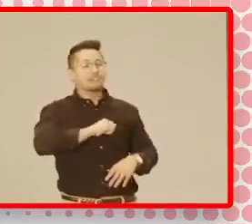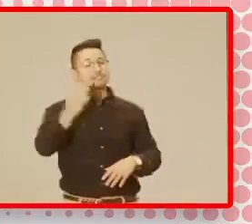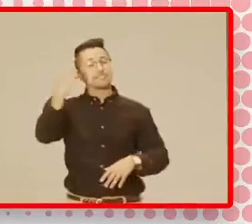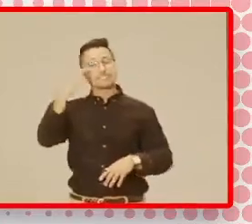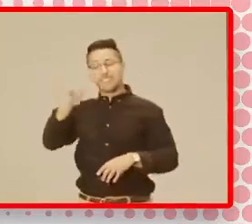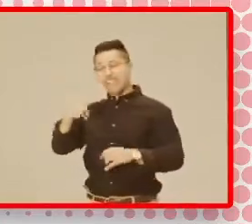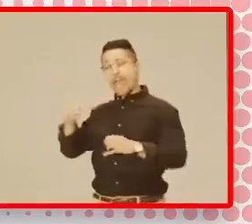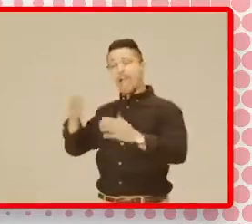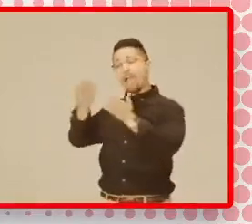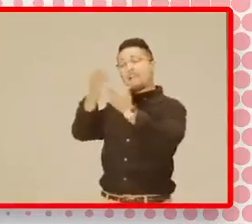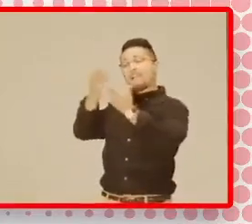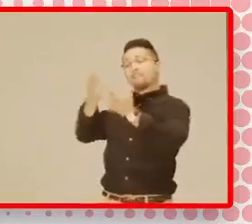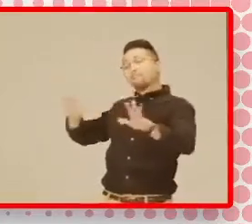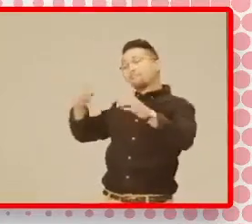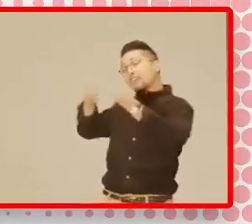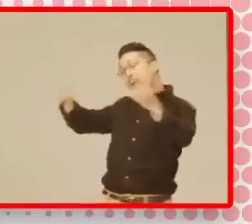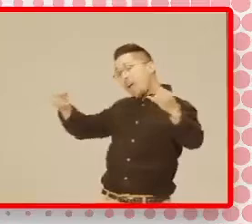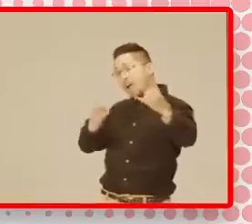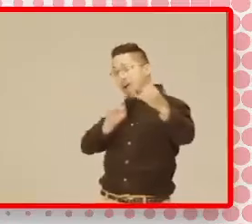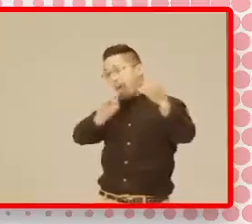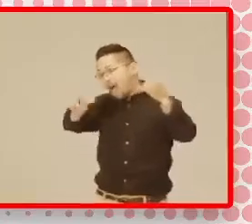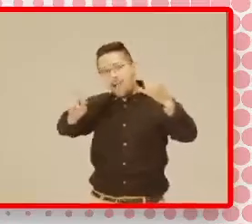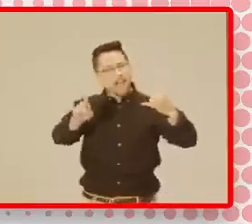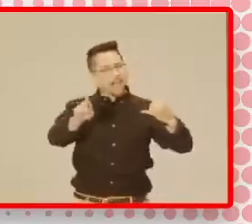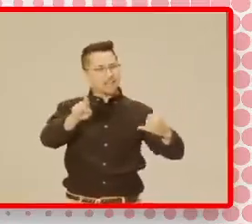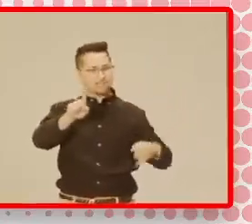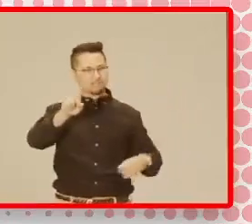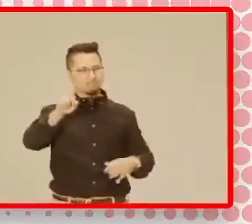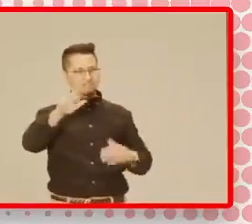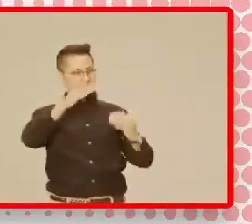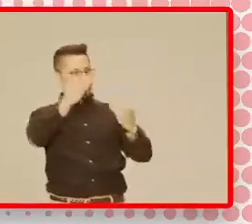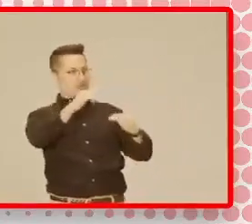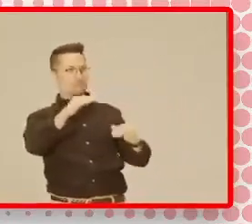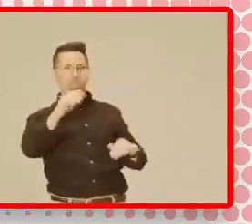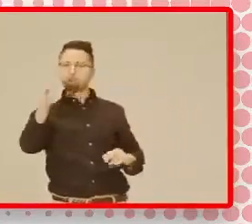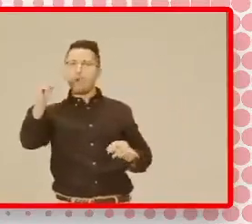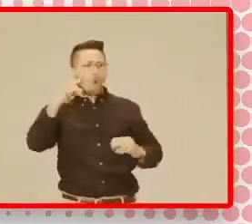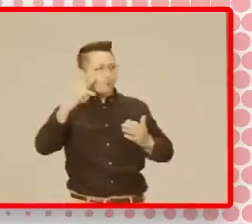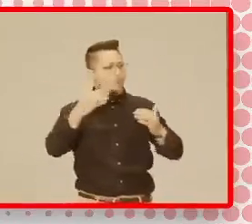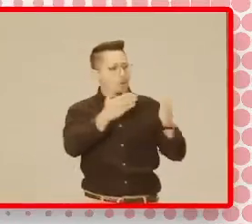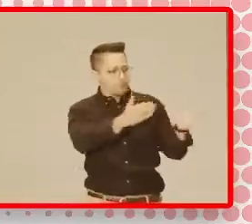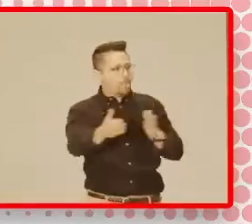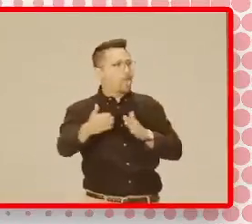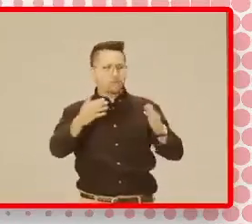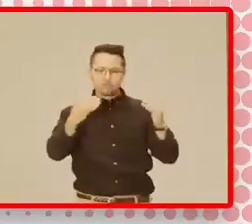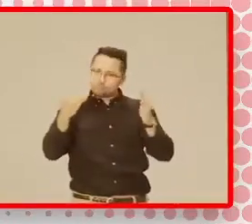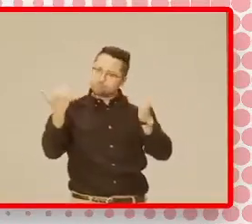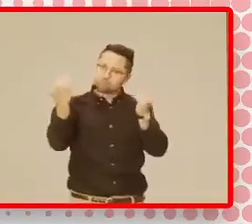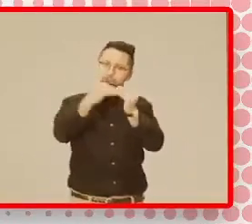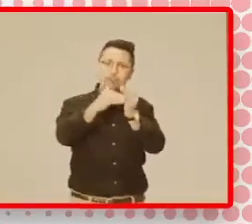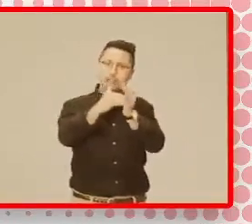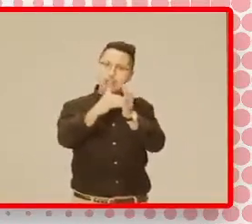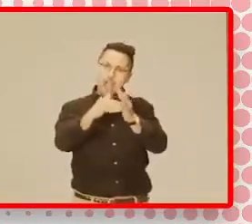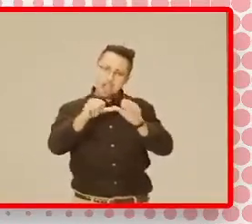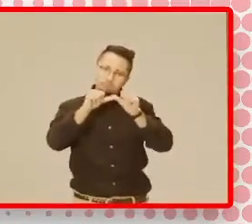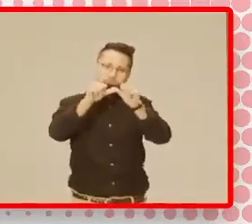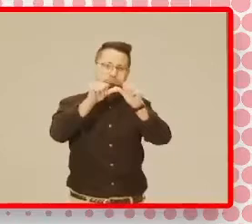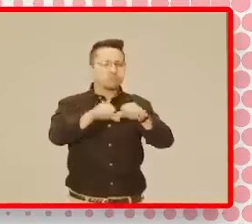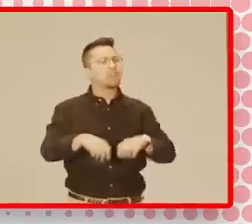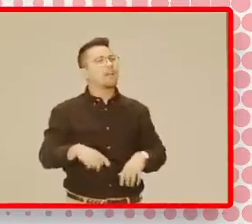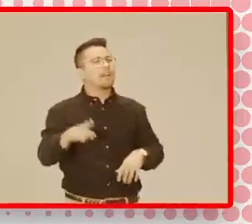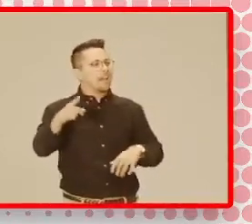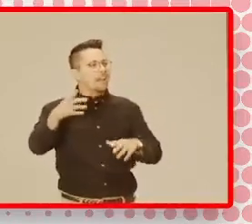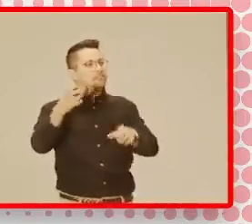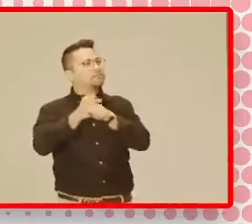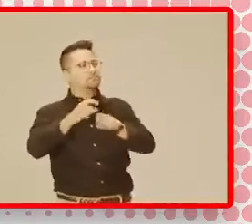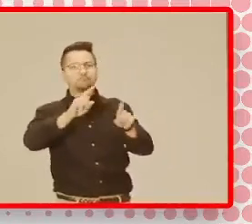end. Chris plans to do more Ironmans, expand his career as a motivational speaker. He's also received several endorsement deals and is